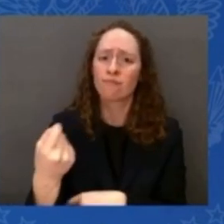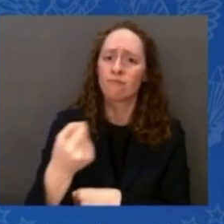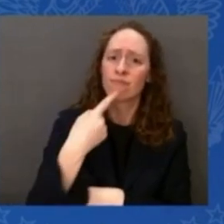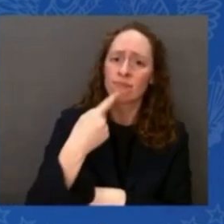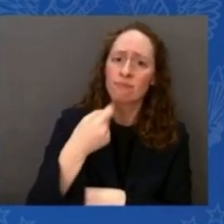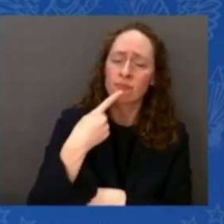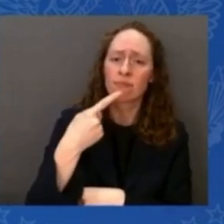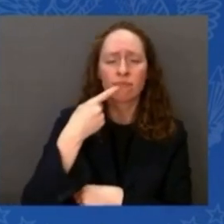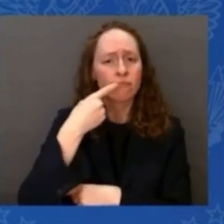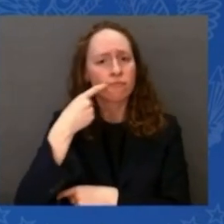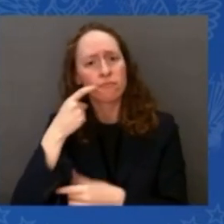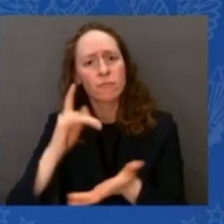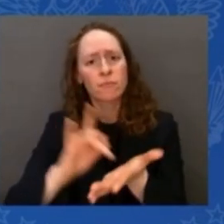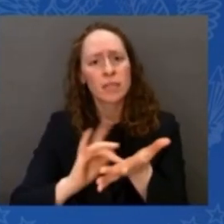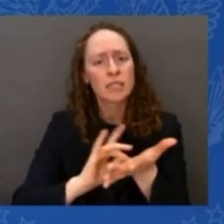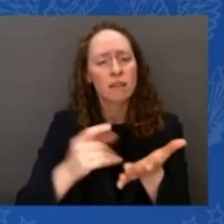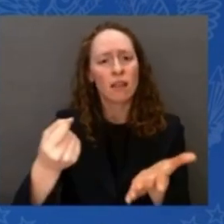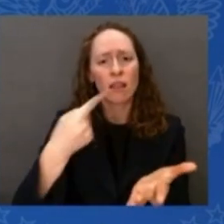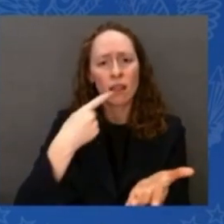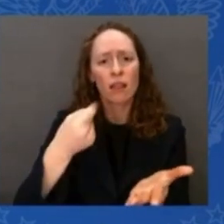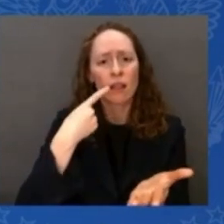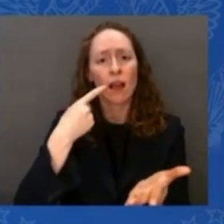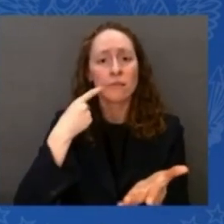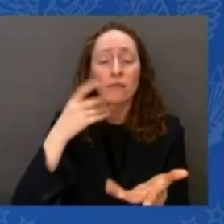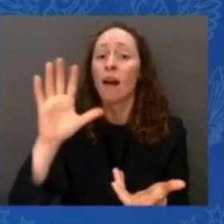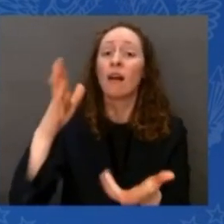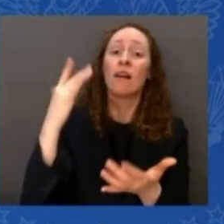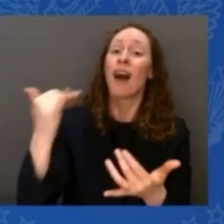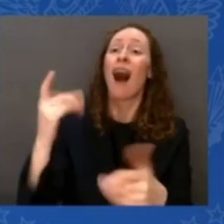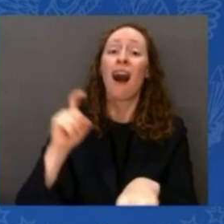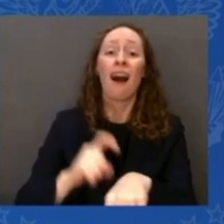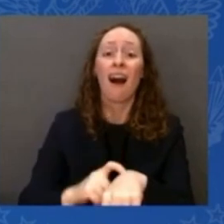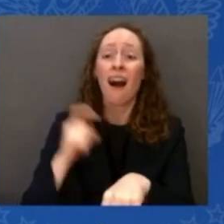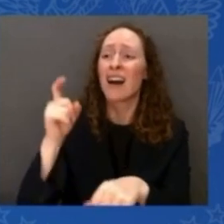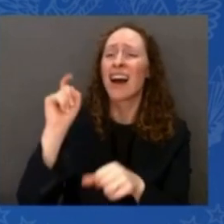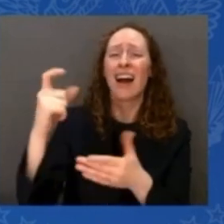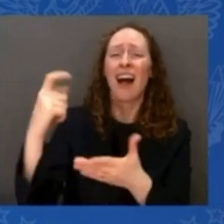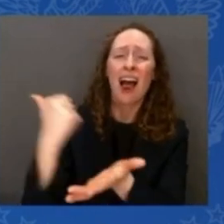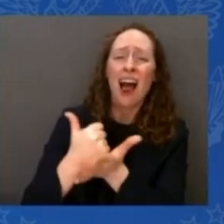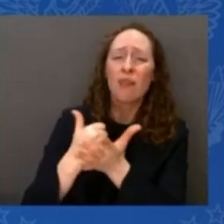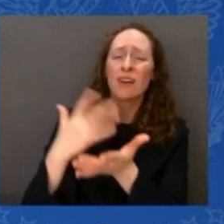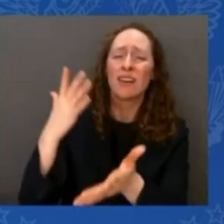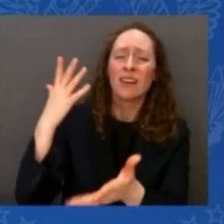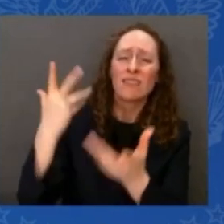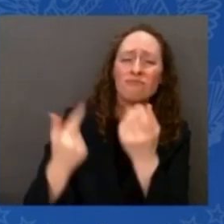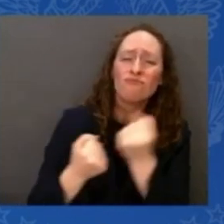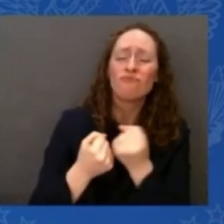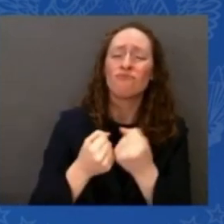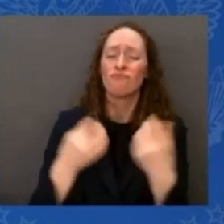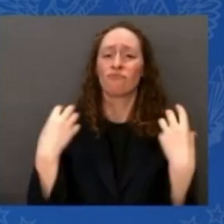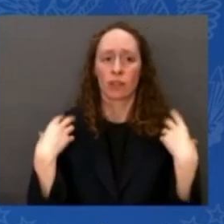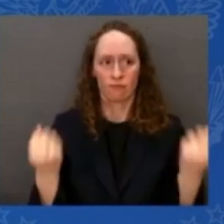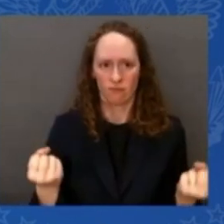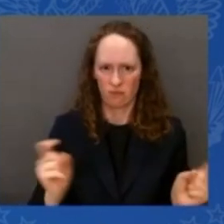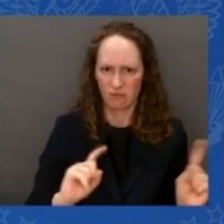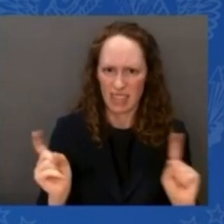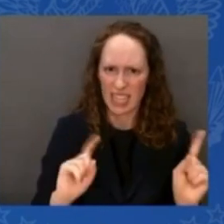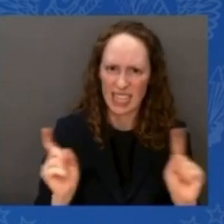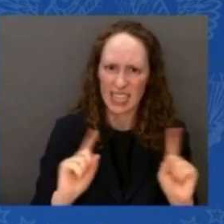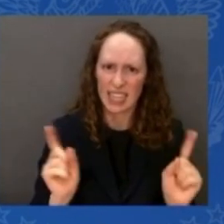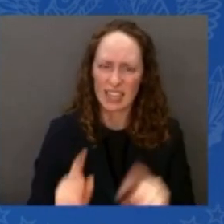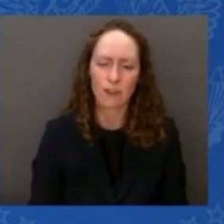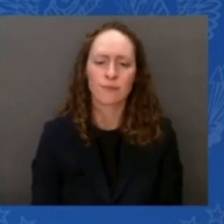facilities. It would be devastating. What about Social Security and Medicare? Well, are they